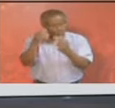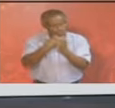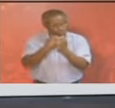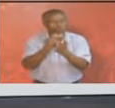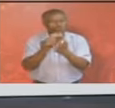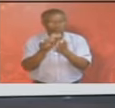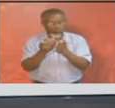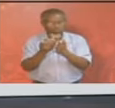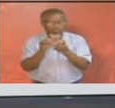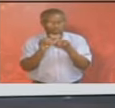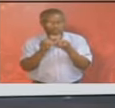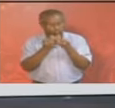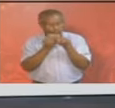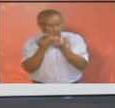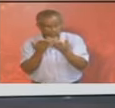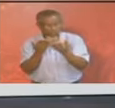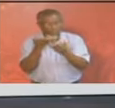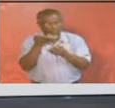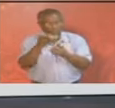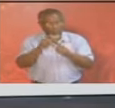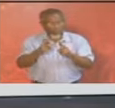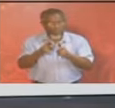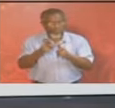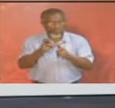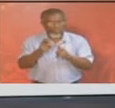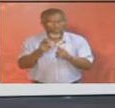the updates for the dashboard. Thank you.